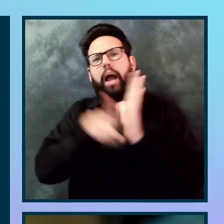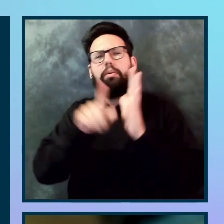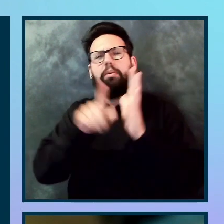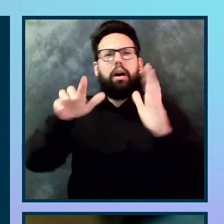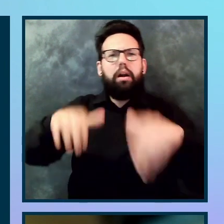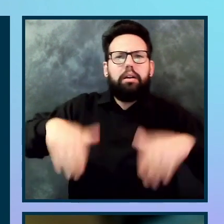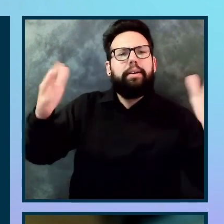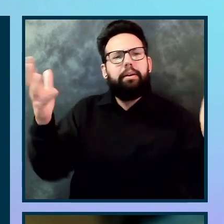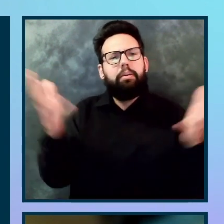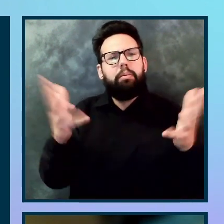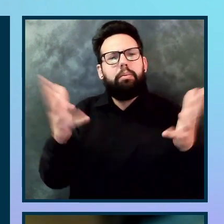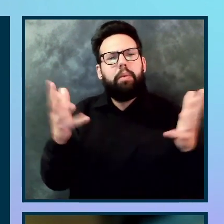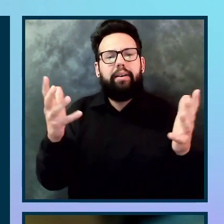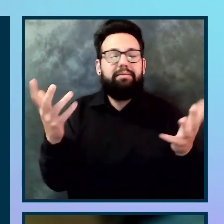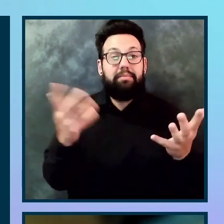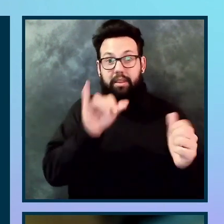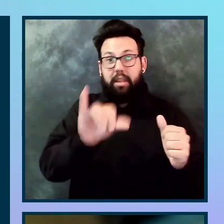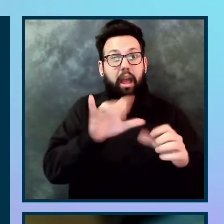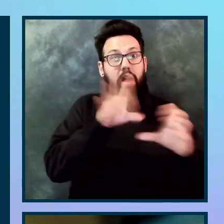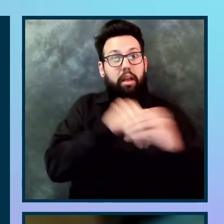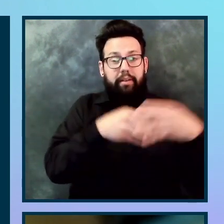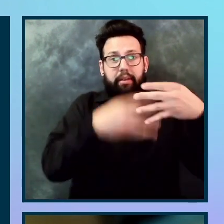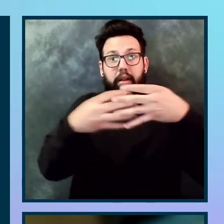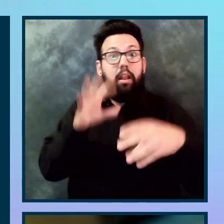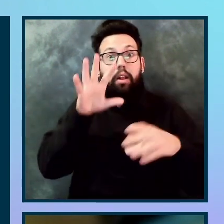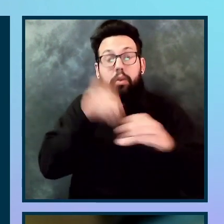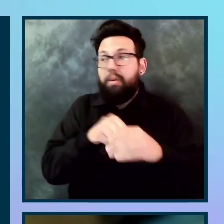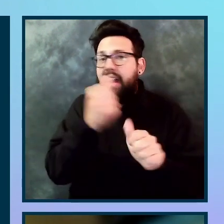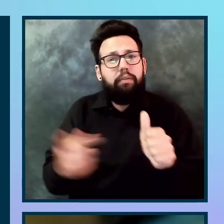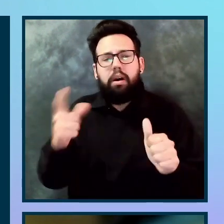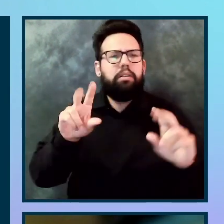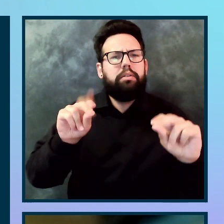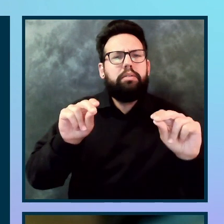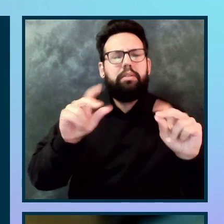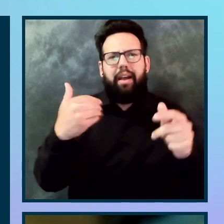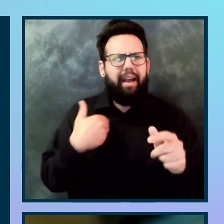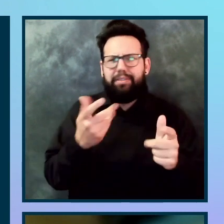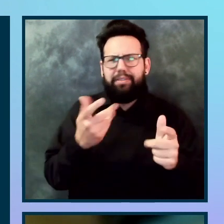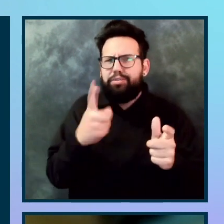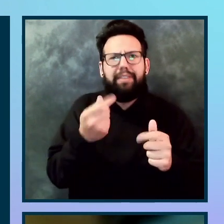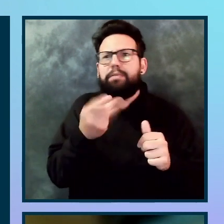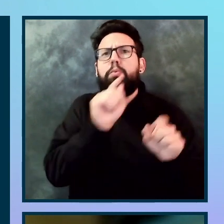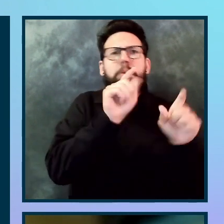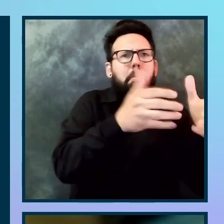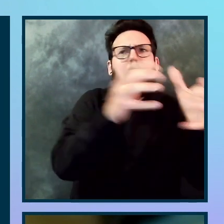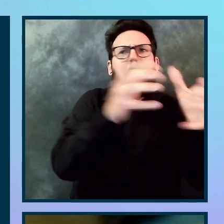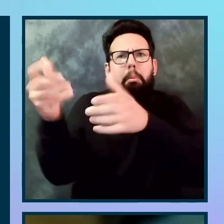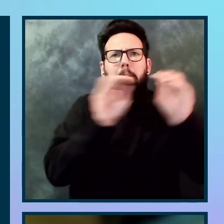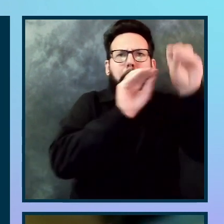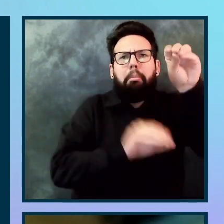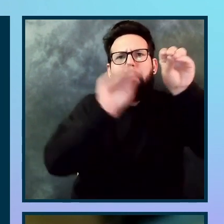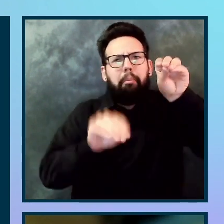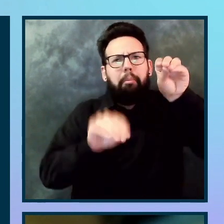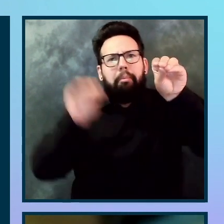what I have here does not encompass all users. And all I have is just a small sampling. I've tried to include